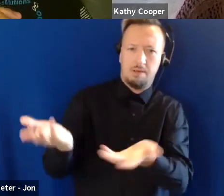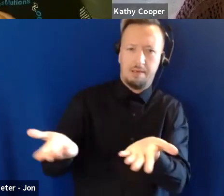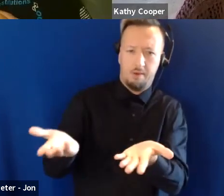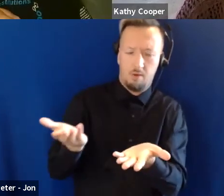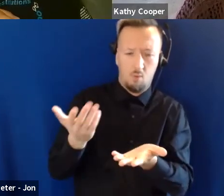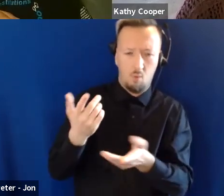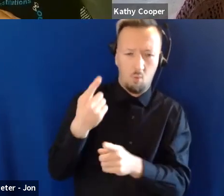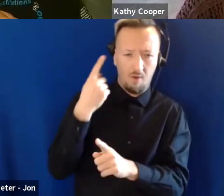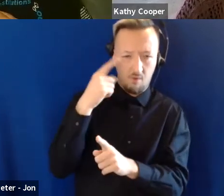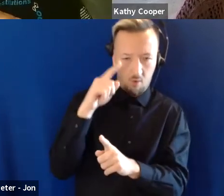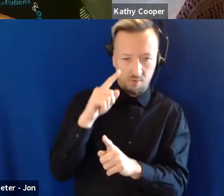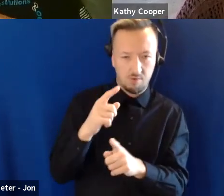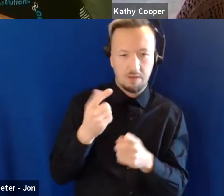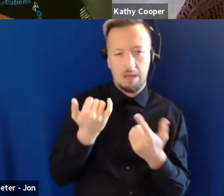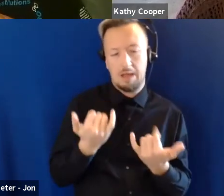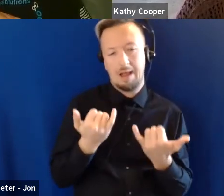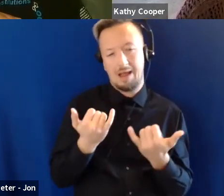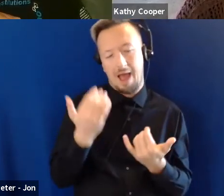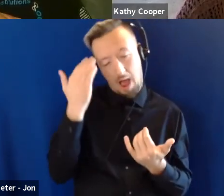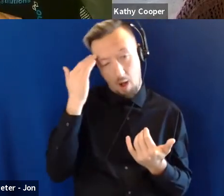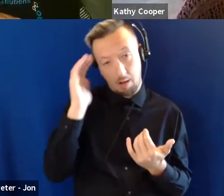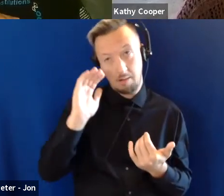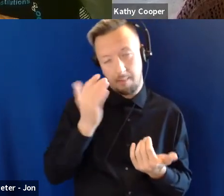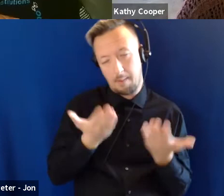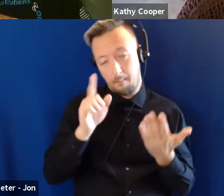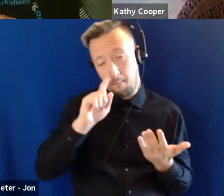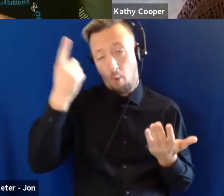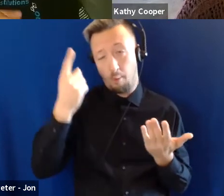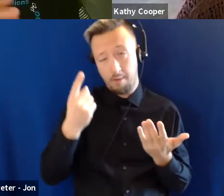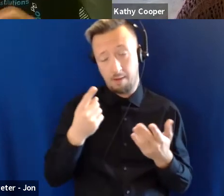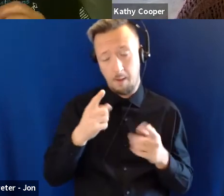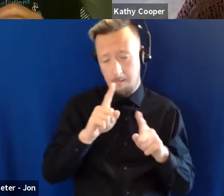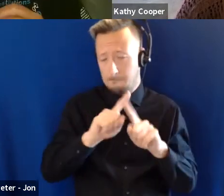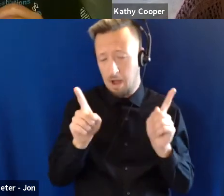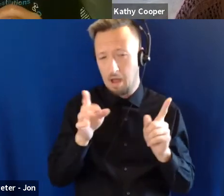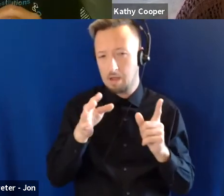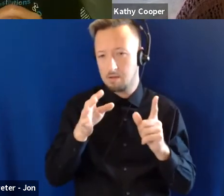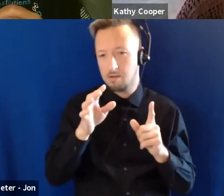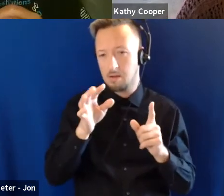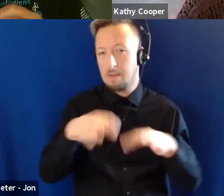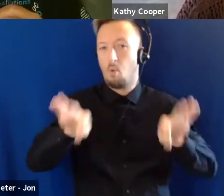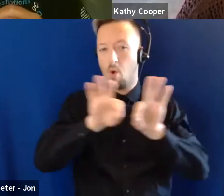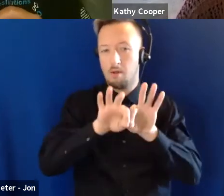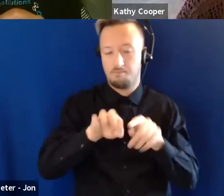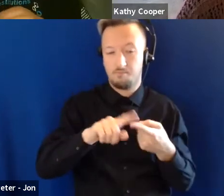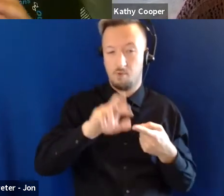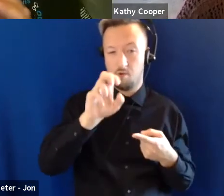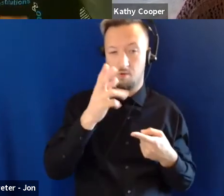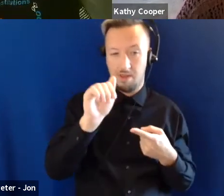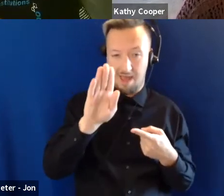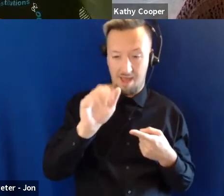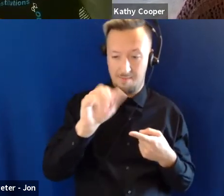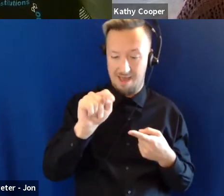so I'm going to go to the boring stuff, but it's really important stuff. And, that's the Rehab Act, Section